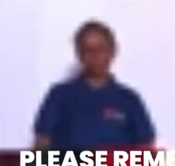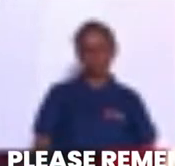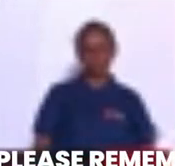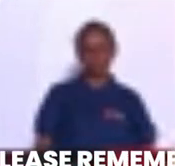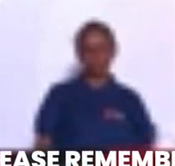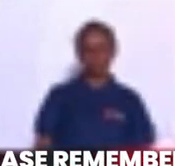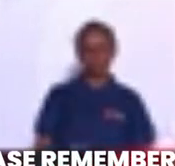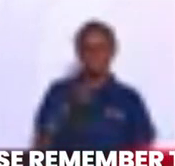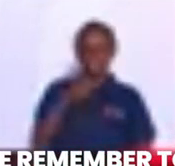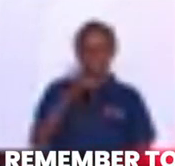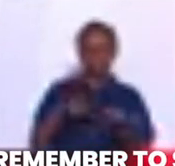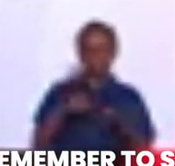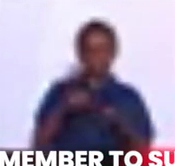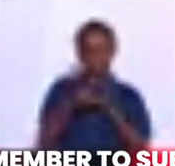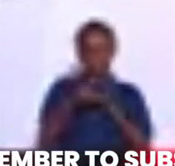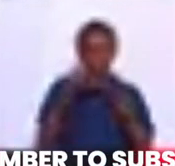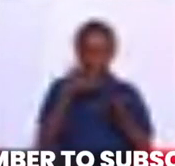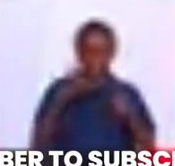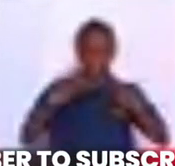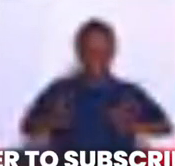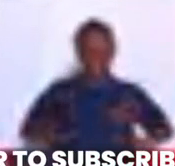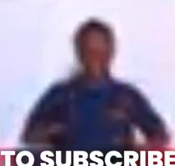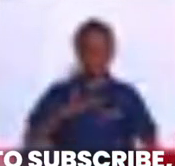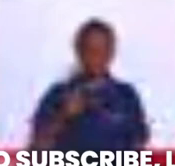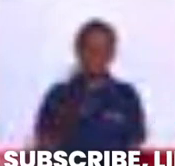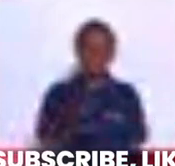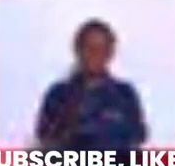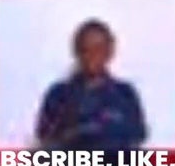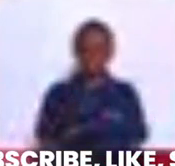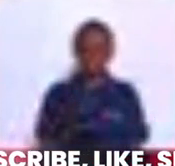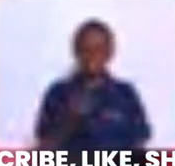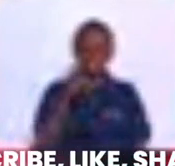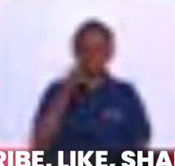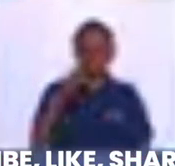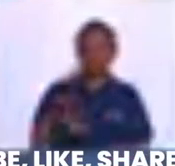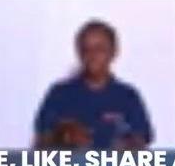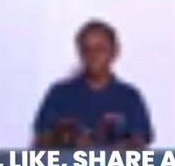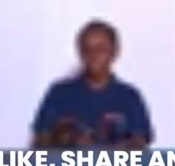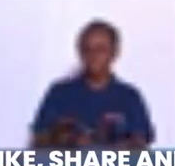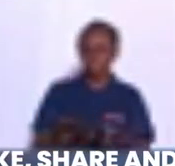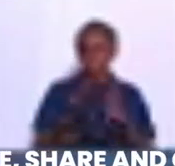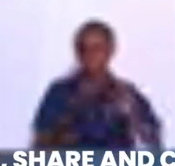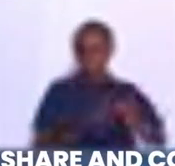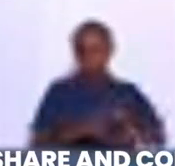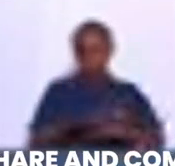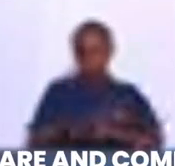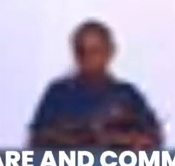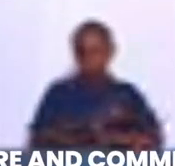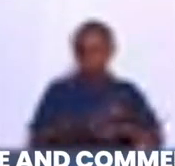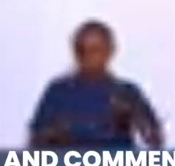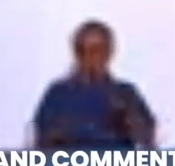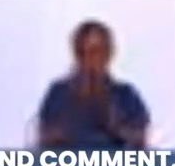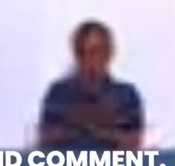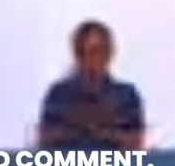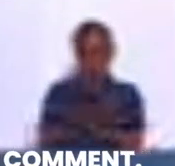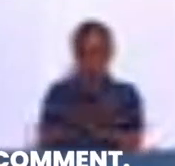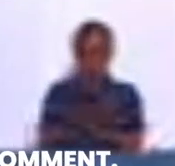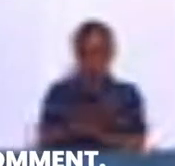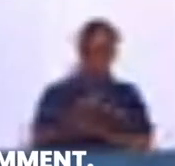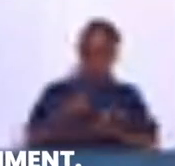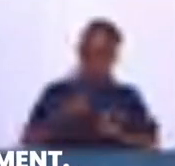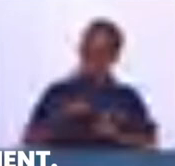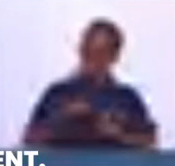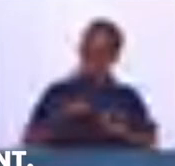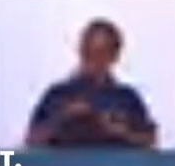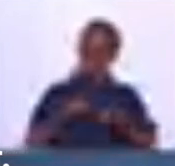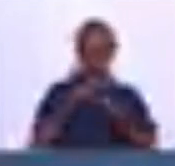And I told her, what's wrong with that? She said, the trouser and the shirt and the tie were not matching.